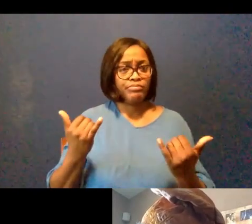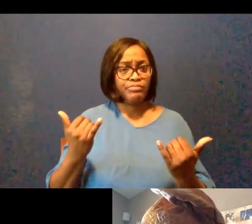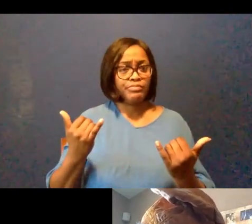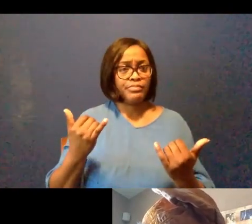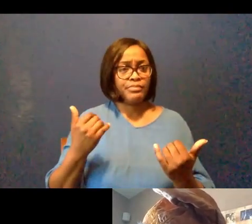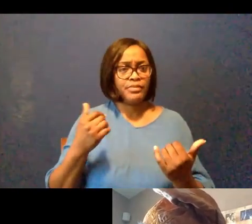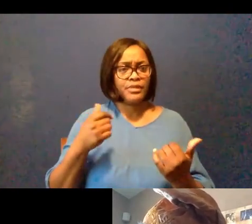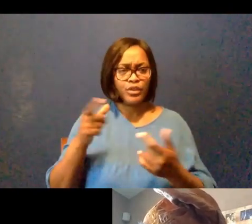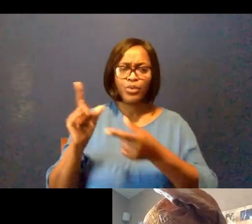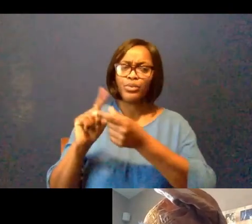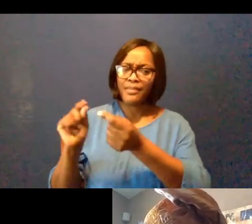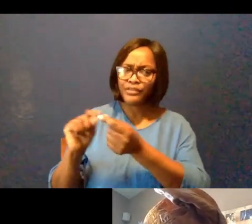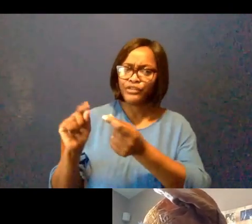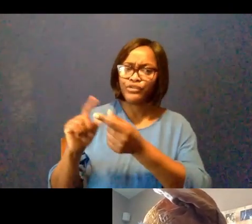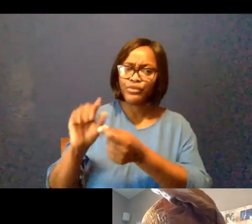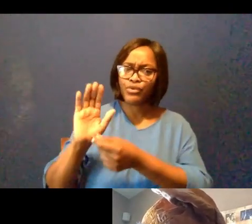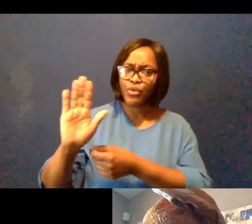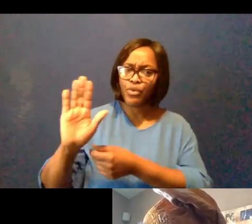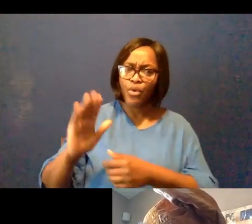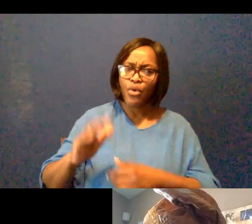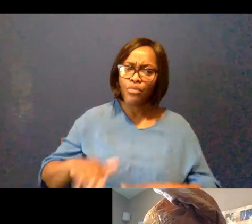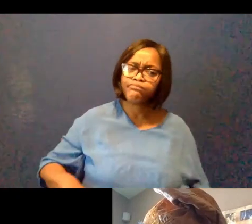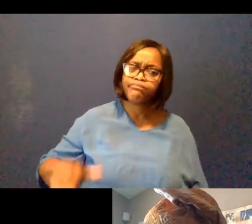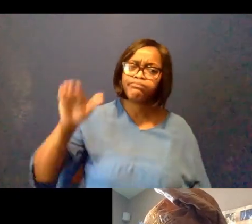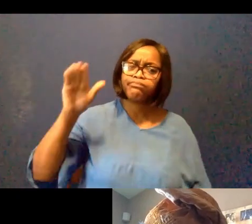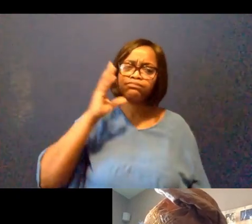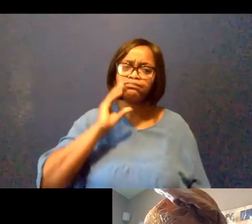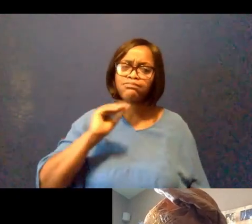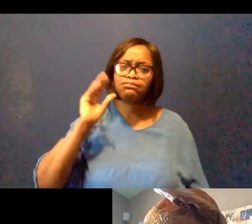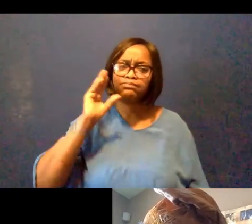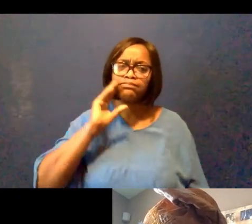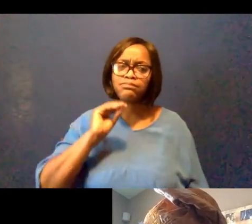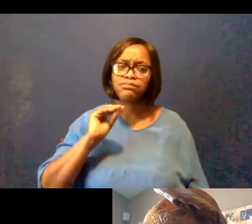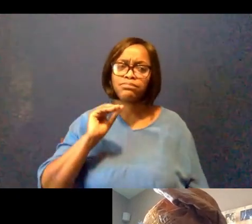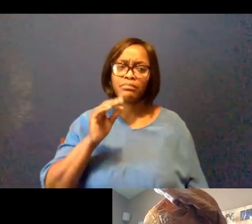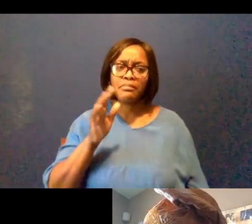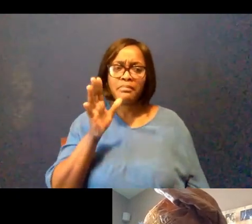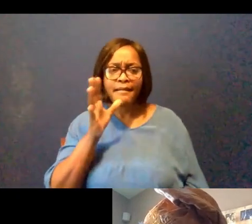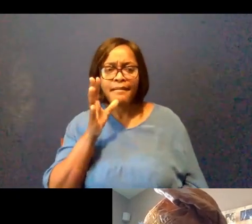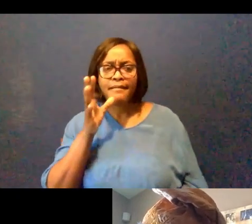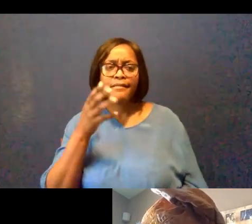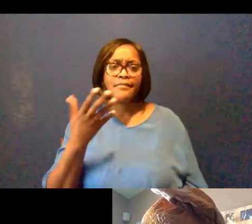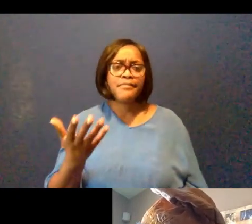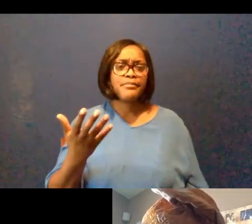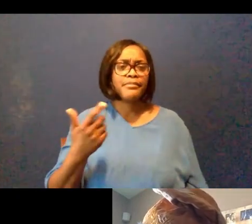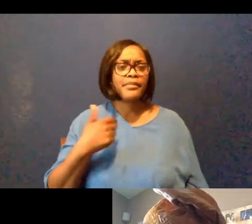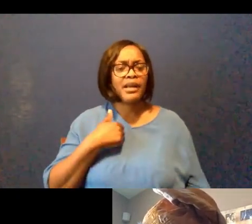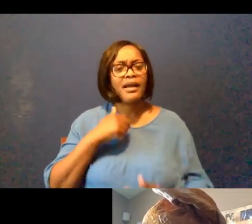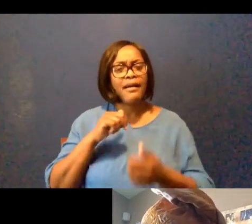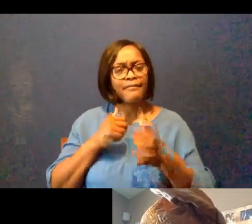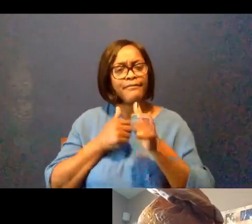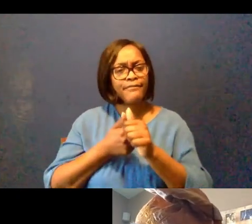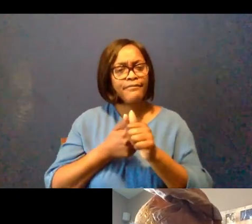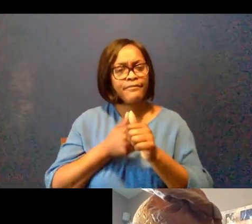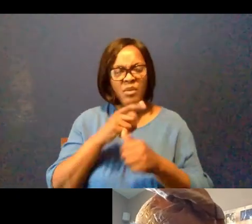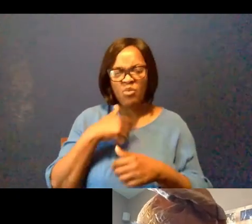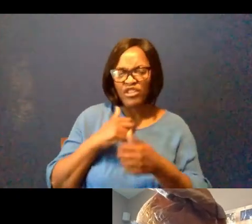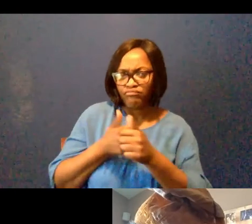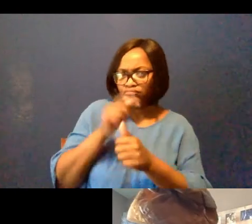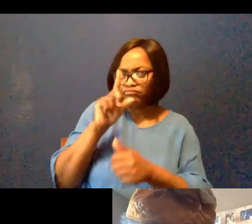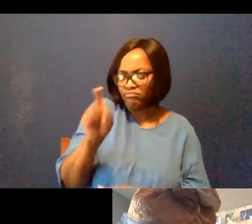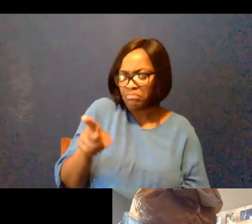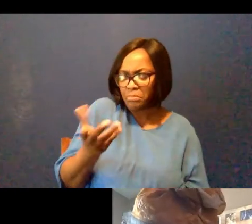the question. She said, "Hi, my name is Hannah. I am deaf-blind. I live in Minnesota. I recently moved to a new place. Where I